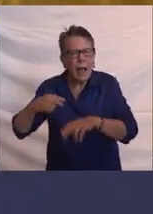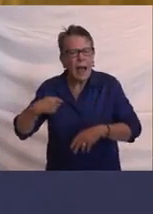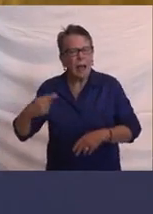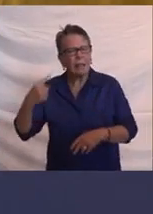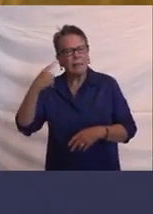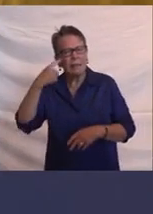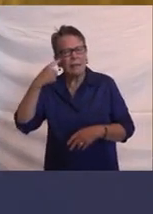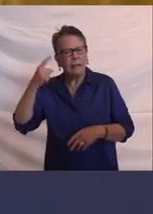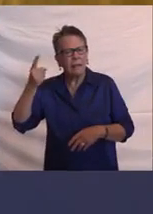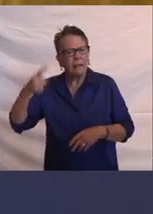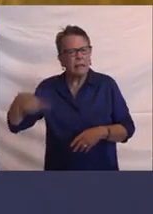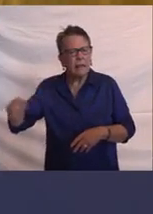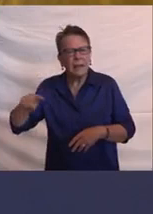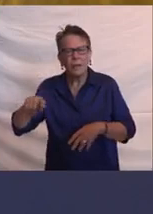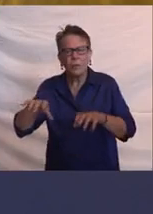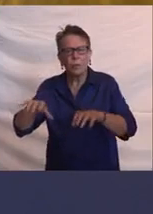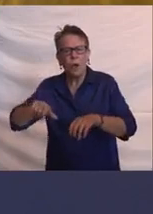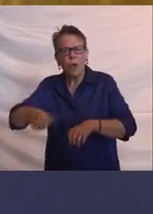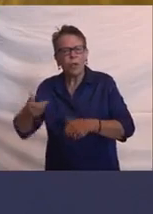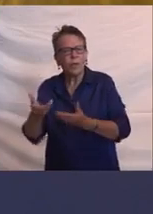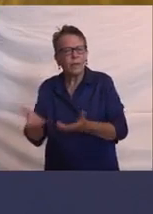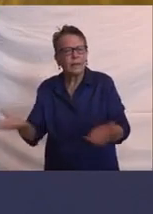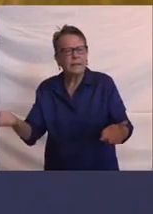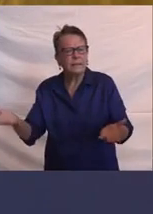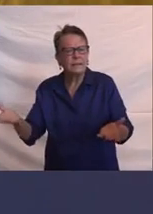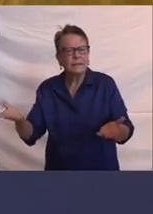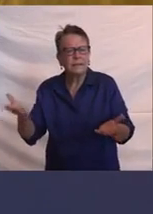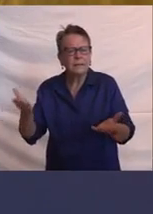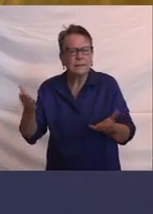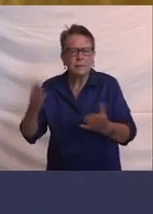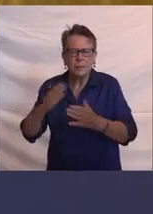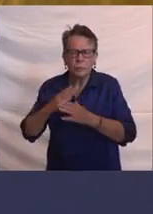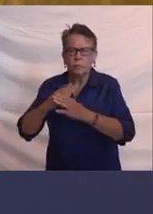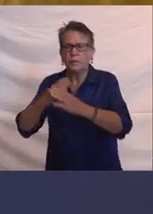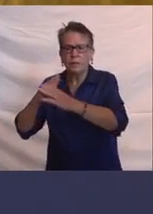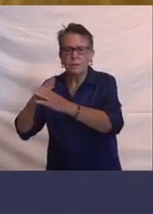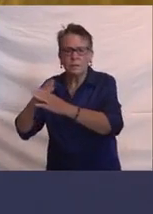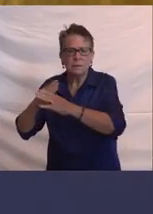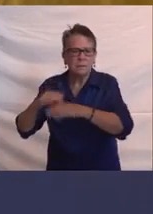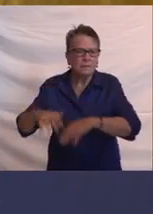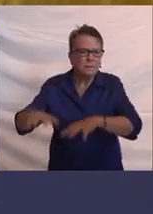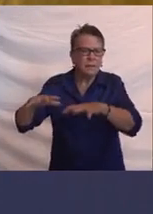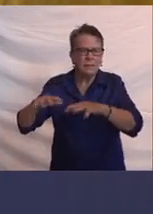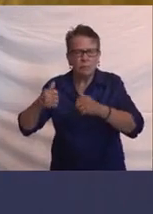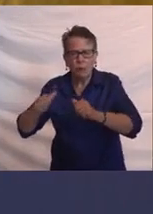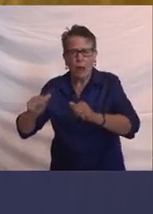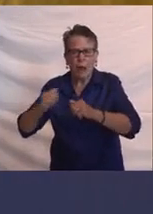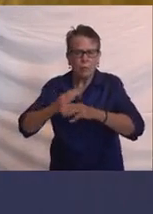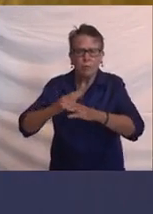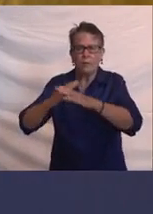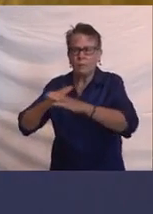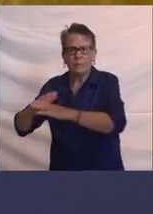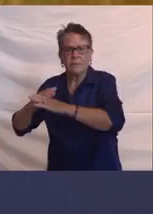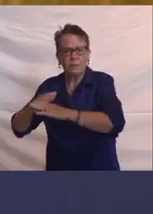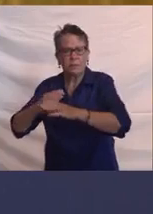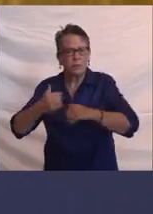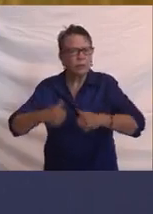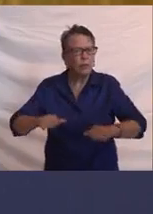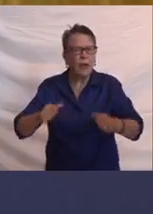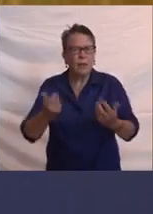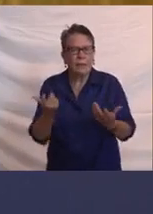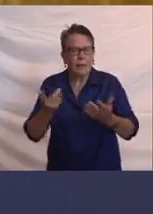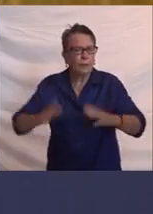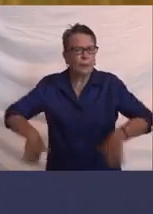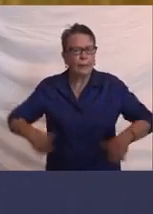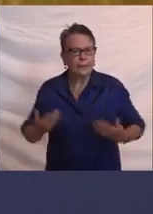related stuff, but to mitigate, but again, that's where that is. And your last question,